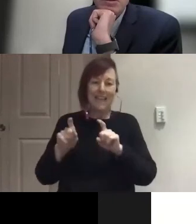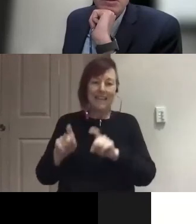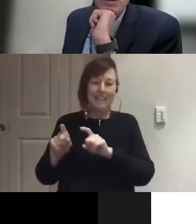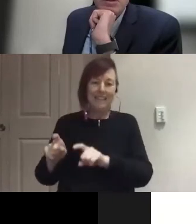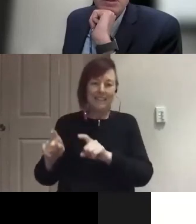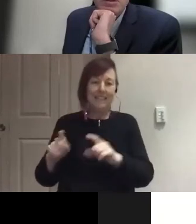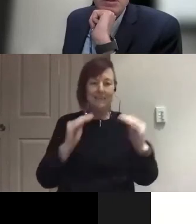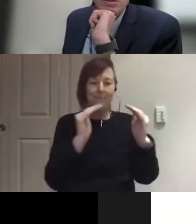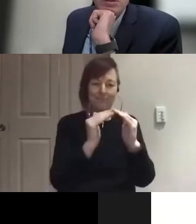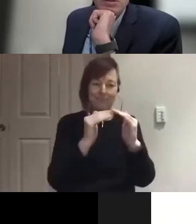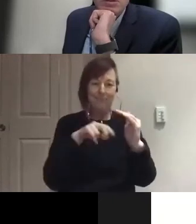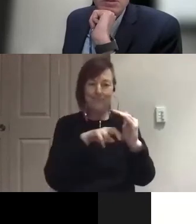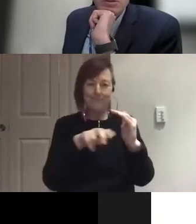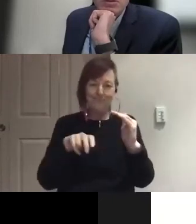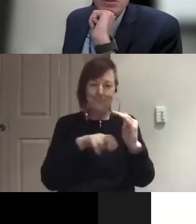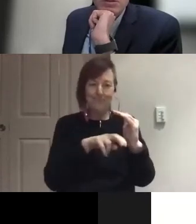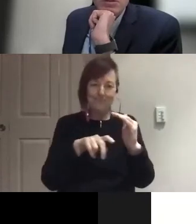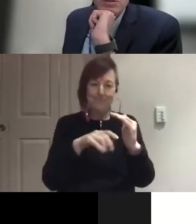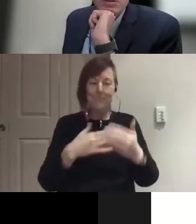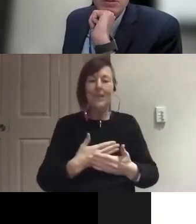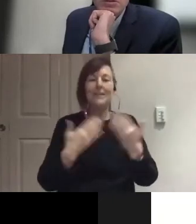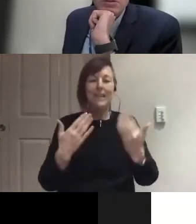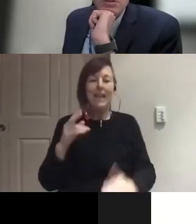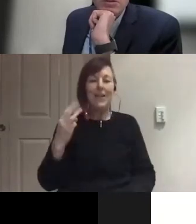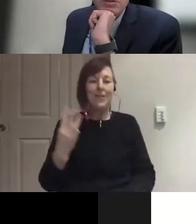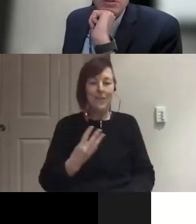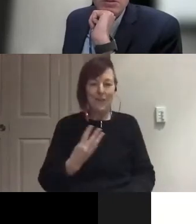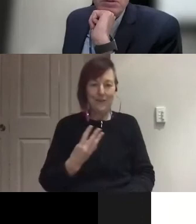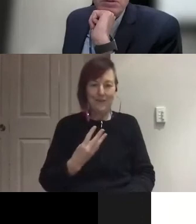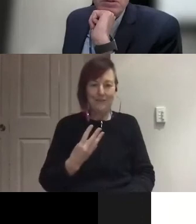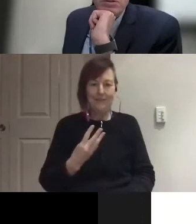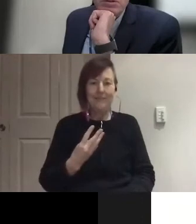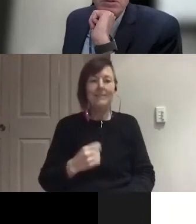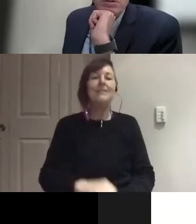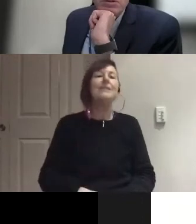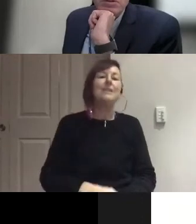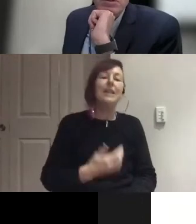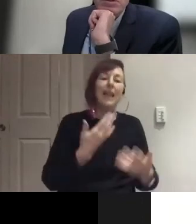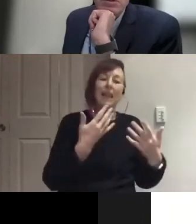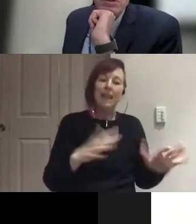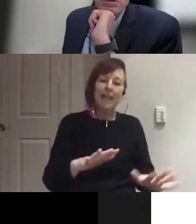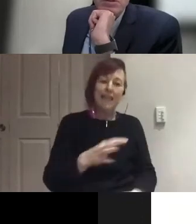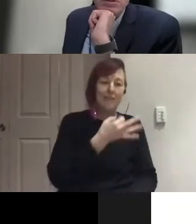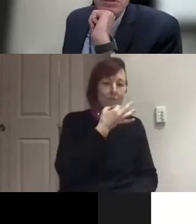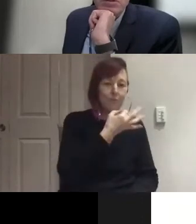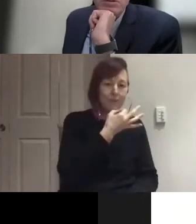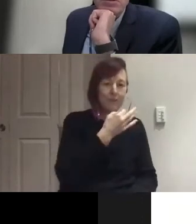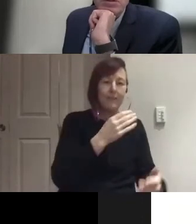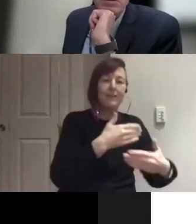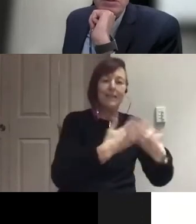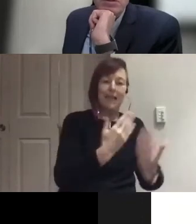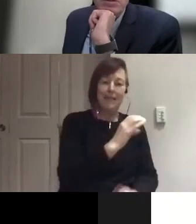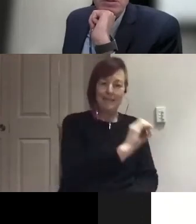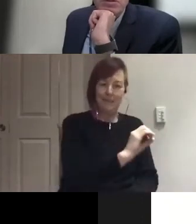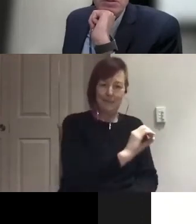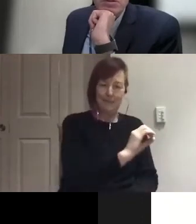day after you leave the risk. The day you leave the risk is day 0. The next day is day 1, and then you go up to day 13. And then